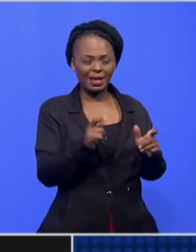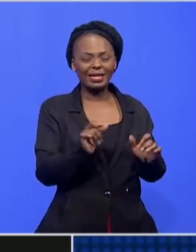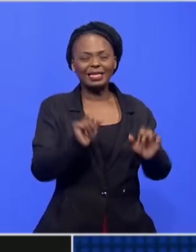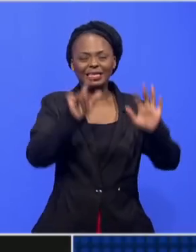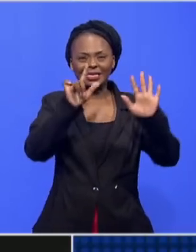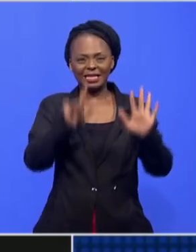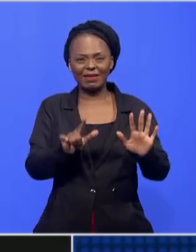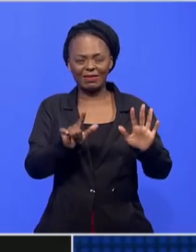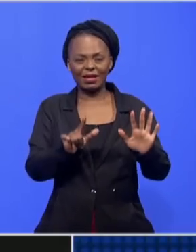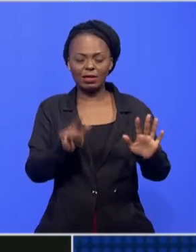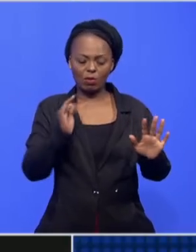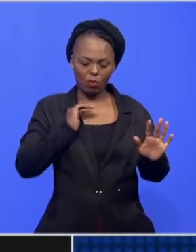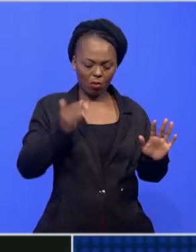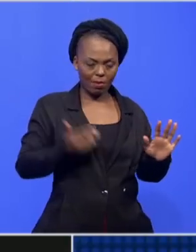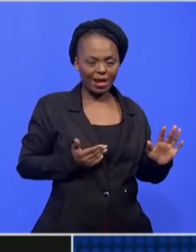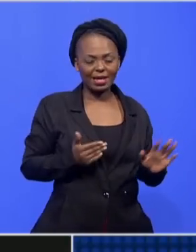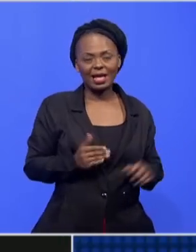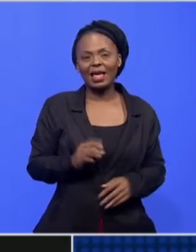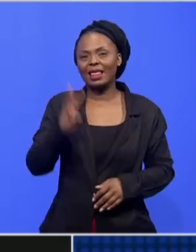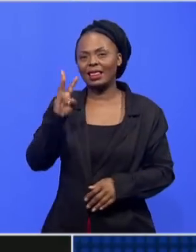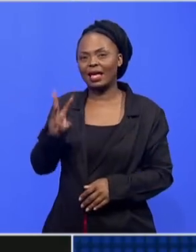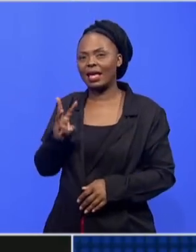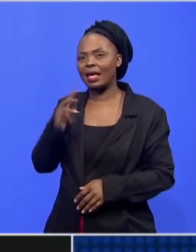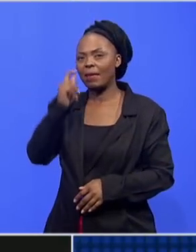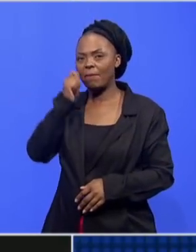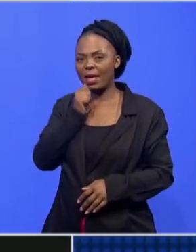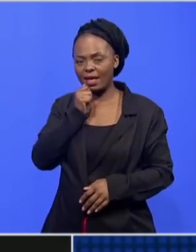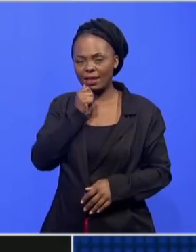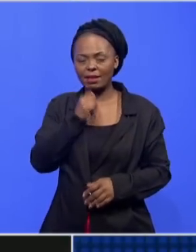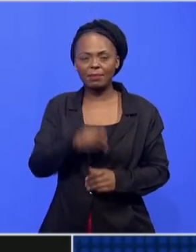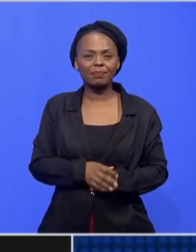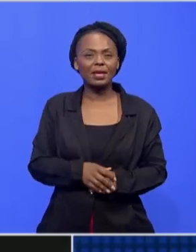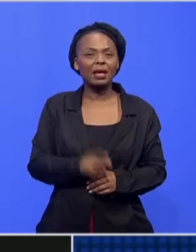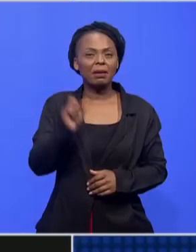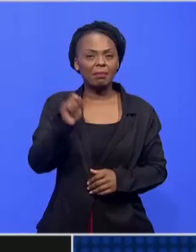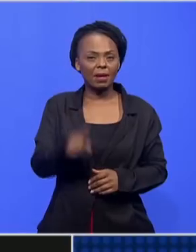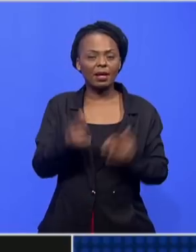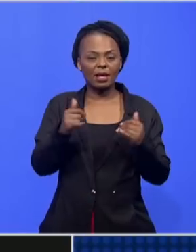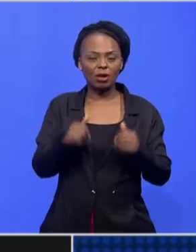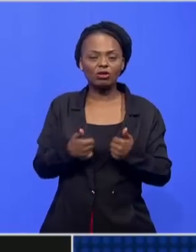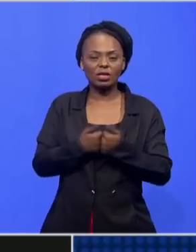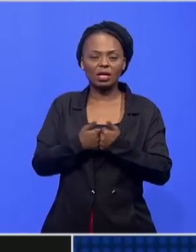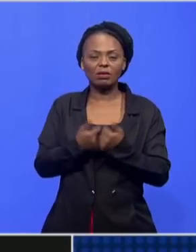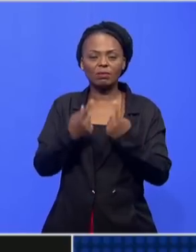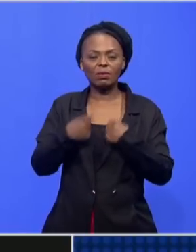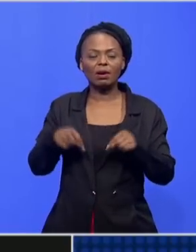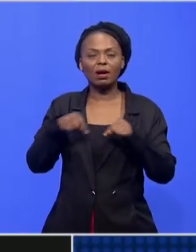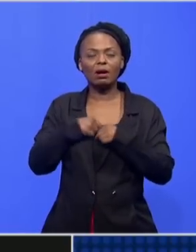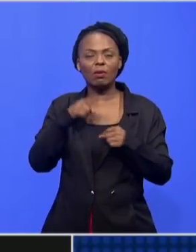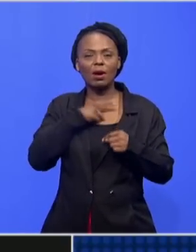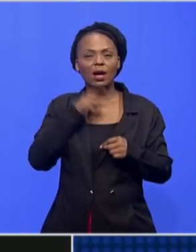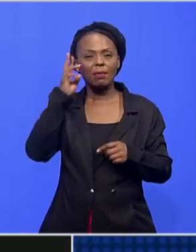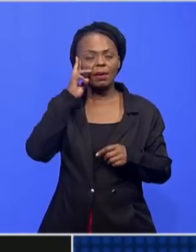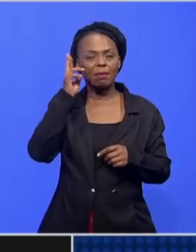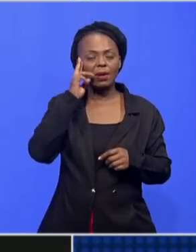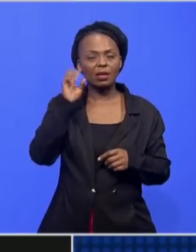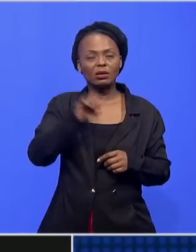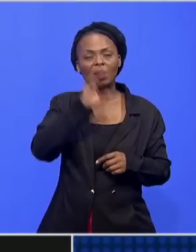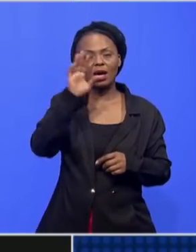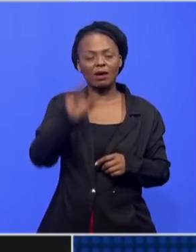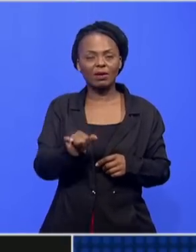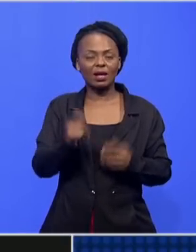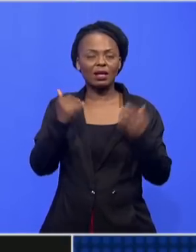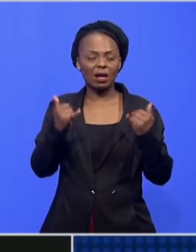female and only 3 are males. So which is a challenge for us, because we remember that South Africa is